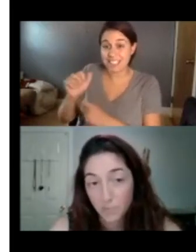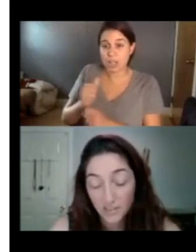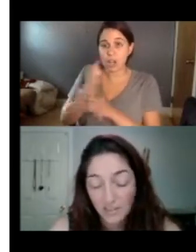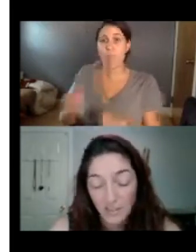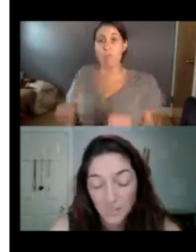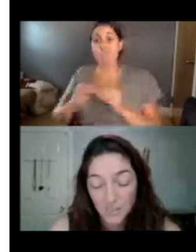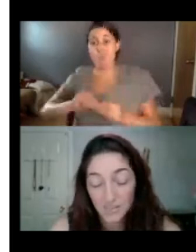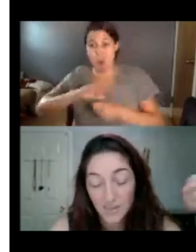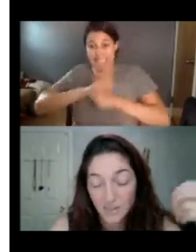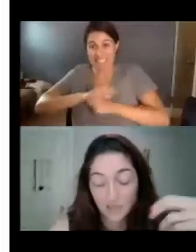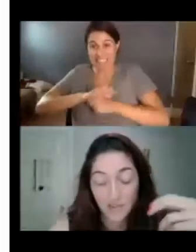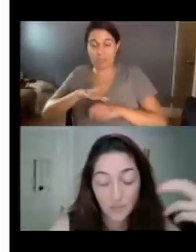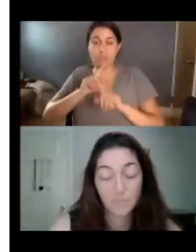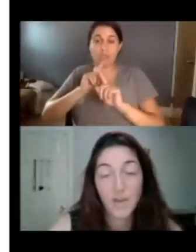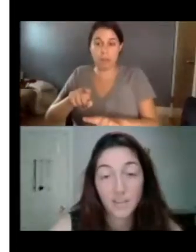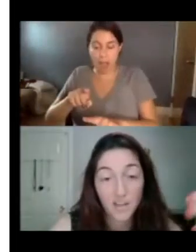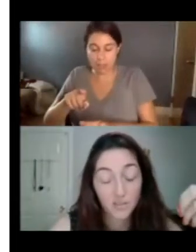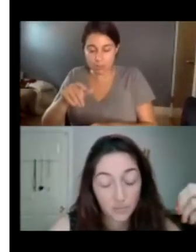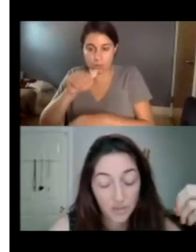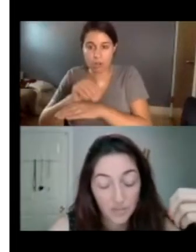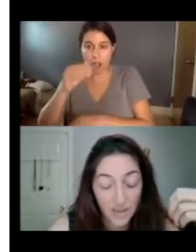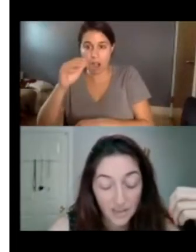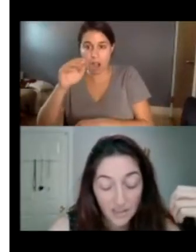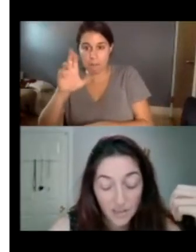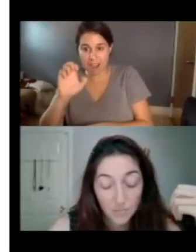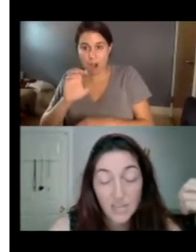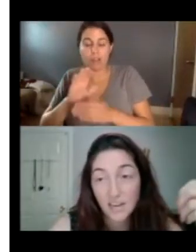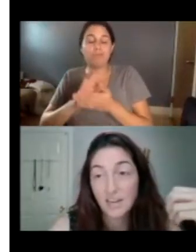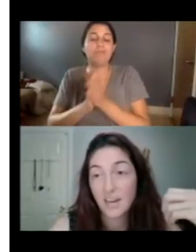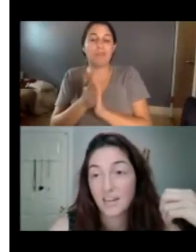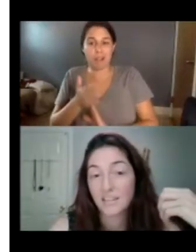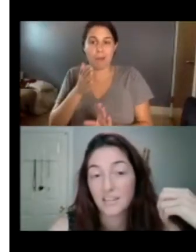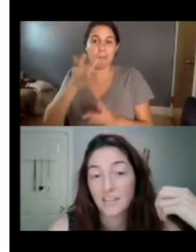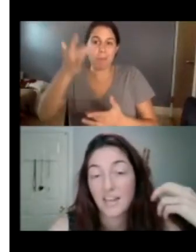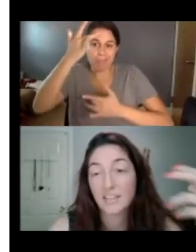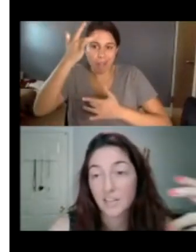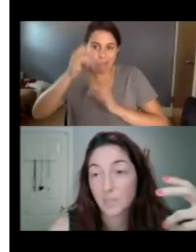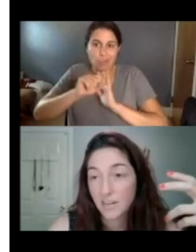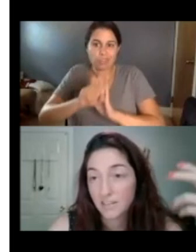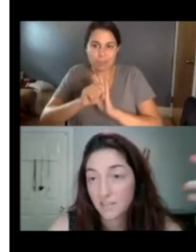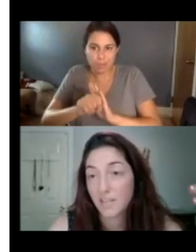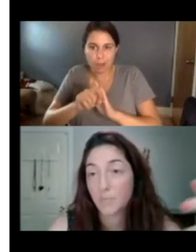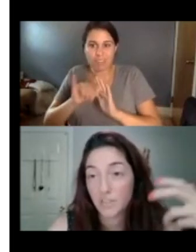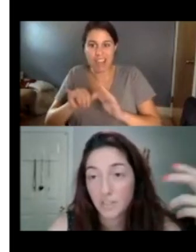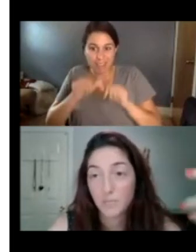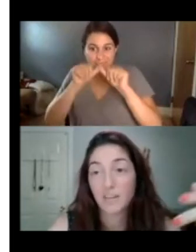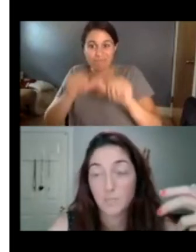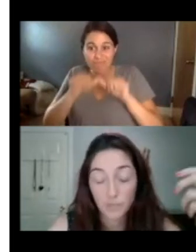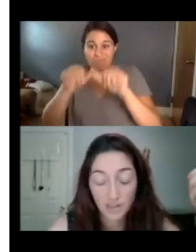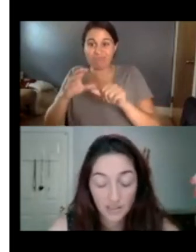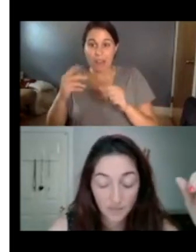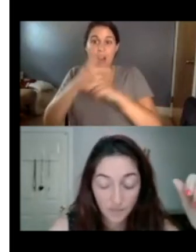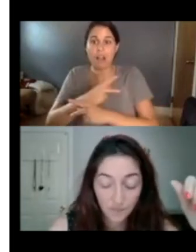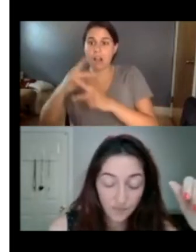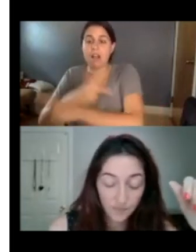distress in response to nightmares and to develop pathological symptoms that maintain and exacerbate, like poor sleep and